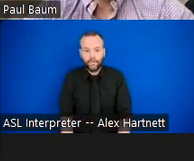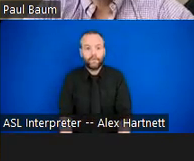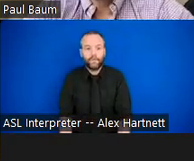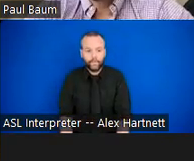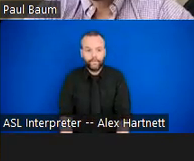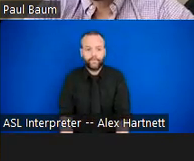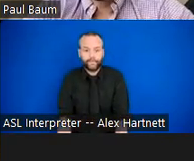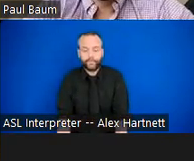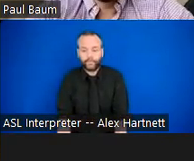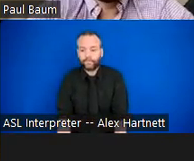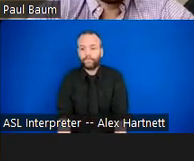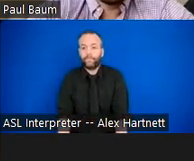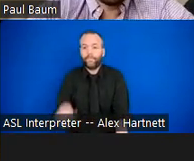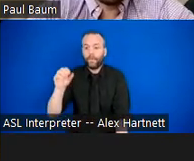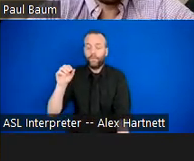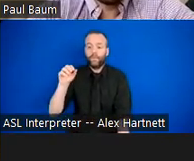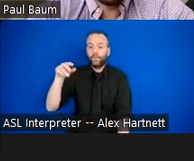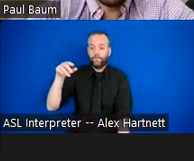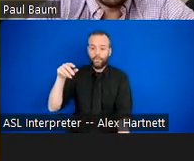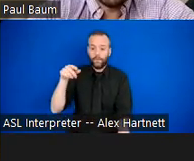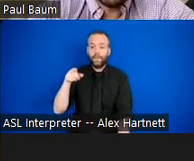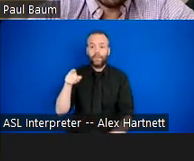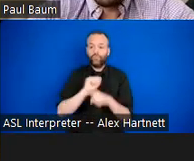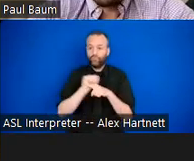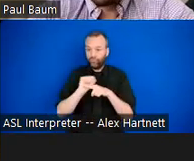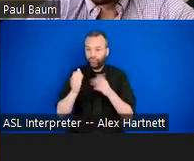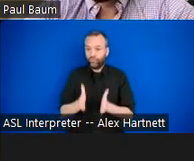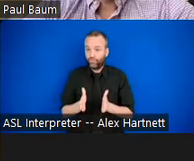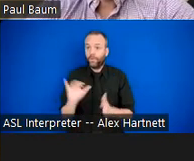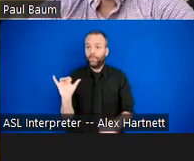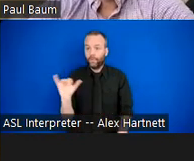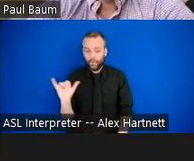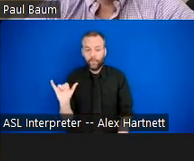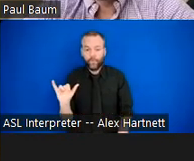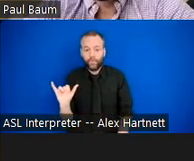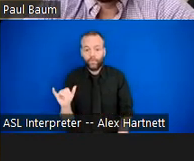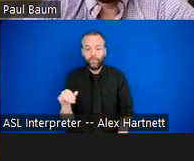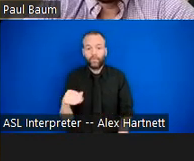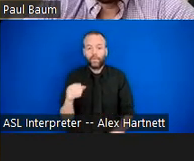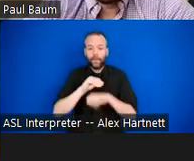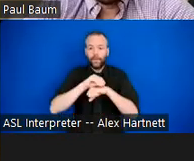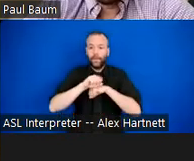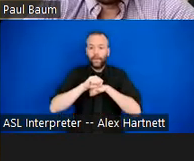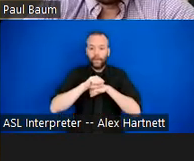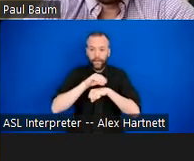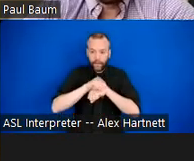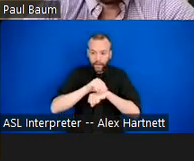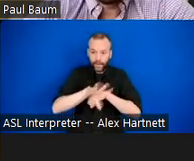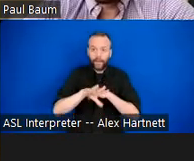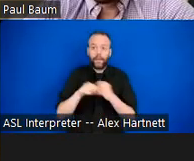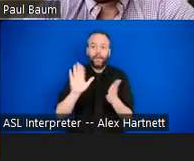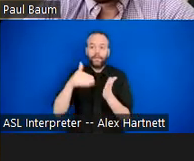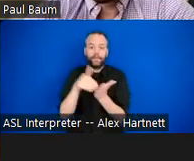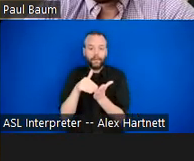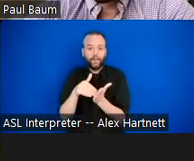day. Paul also served as lead trainer and consultant with Renewing Hope Family Counseling Center. Paul's received specialized training in